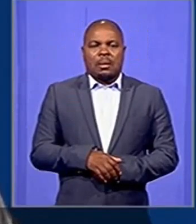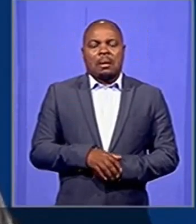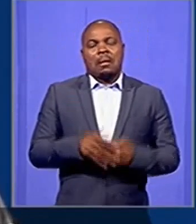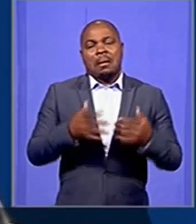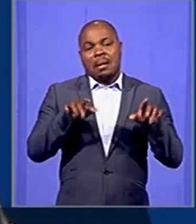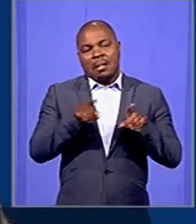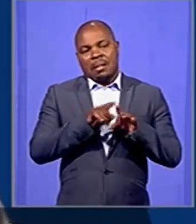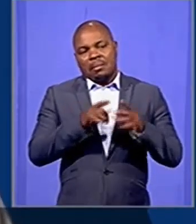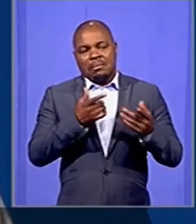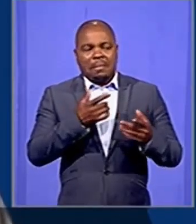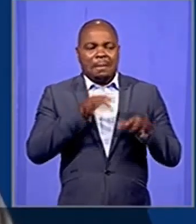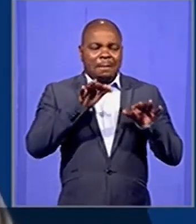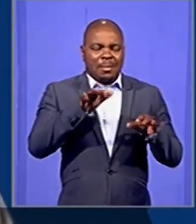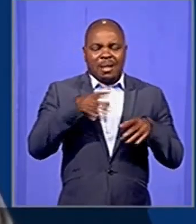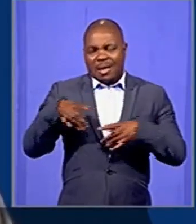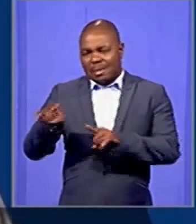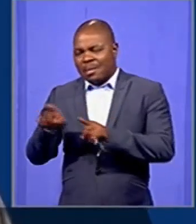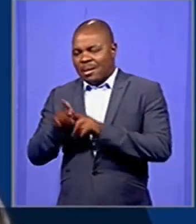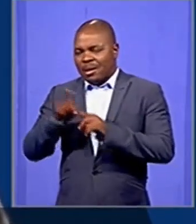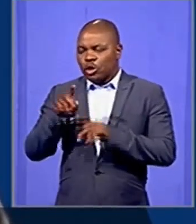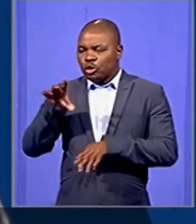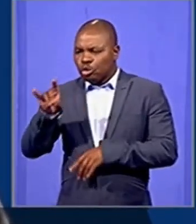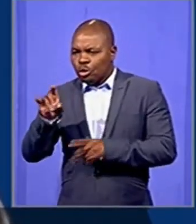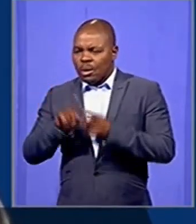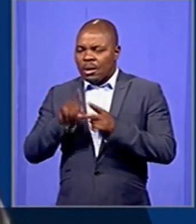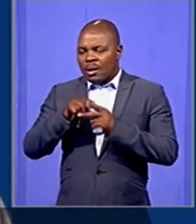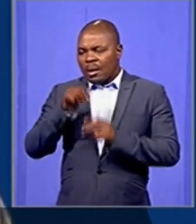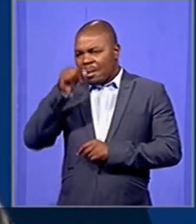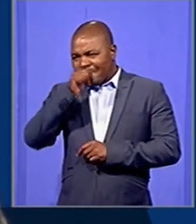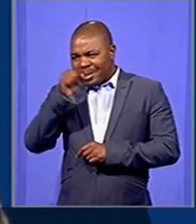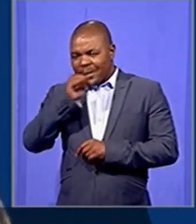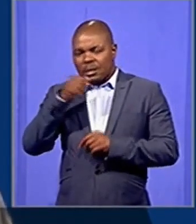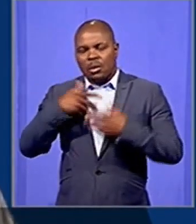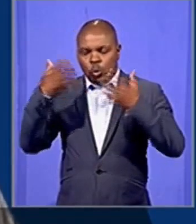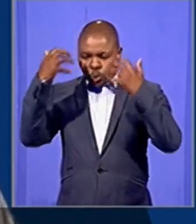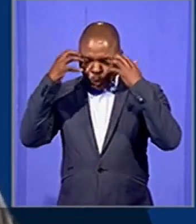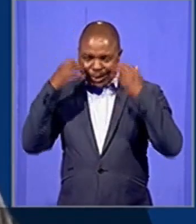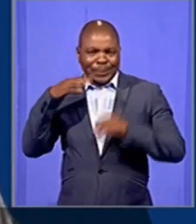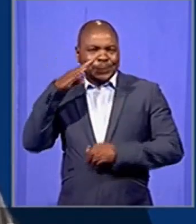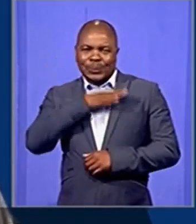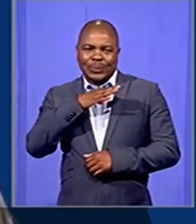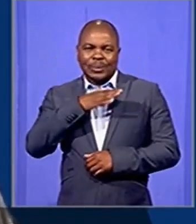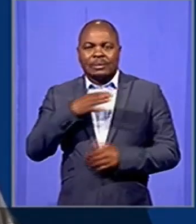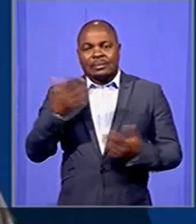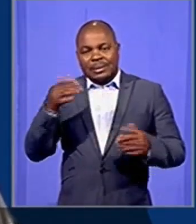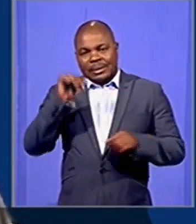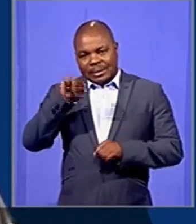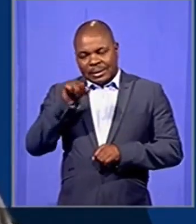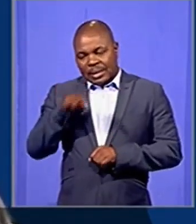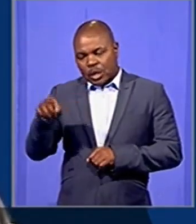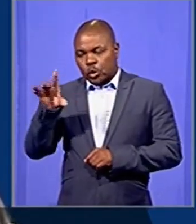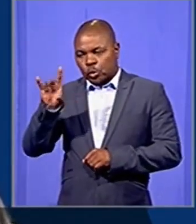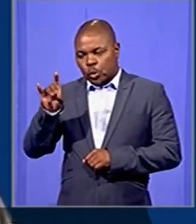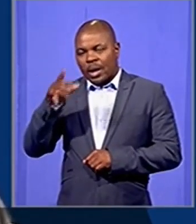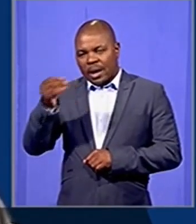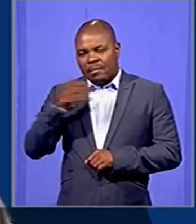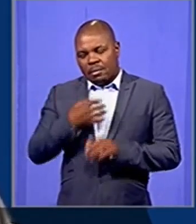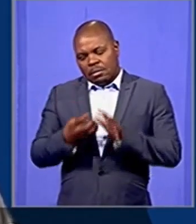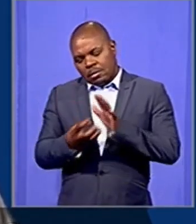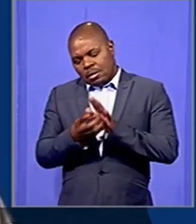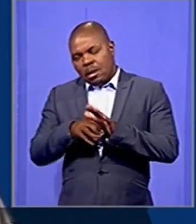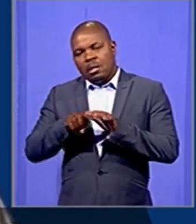like dogs and pigs don't sweat out excess body heat. While your dog does have a few sweat glands located in